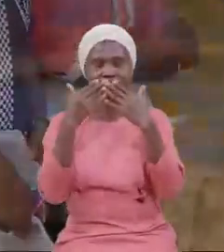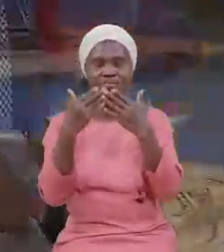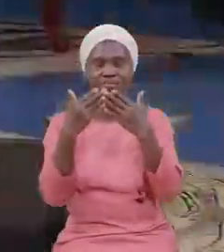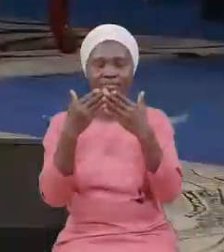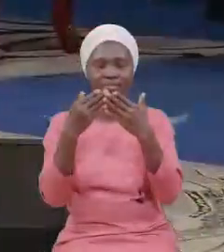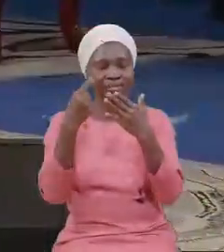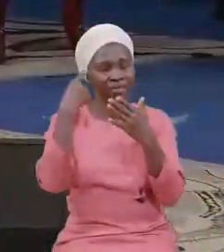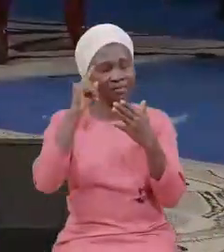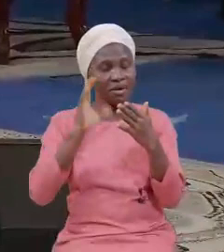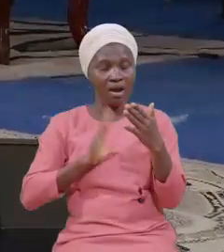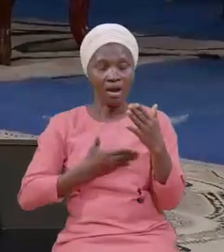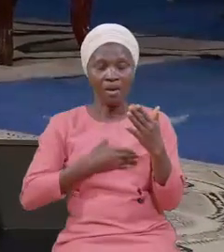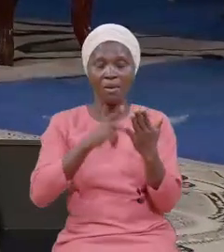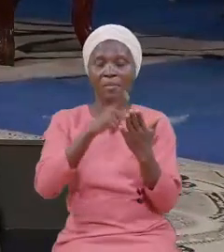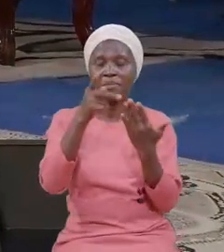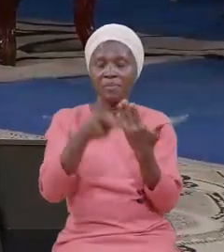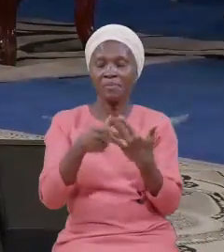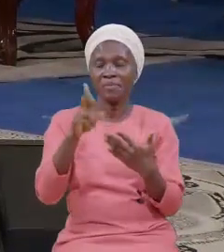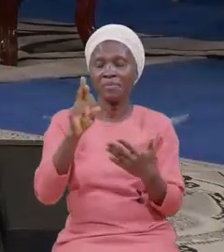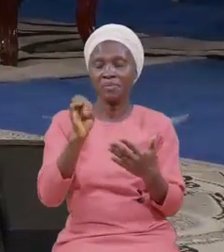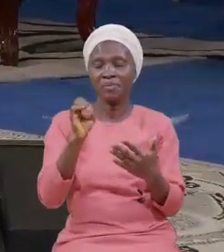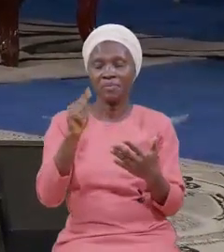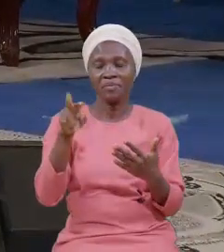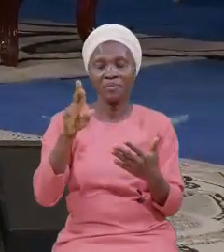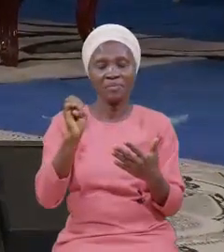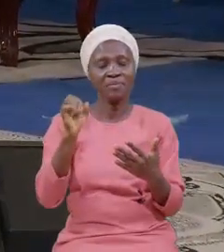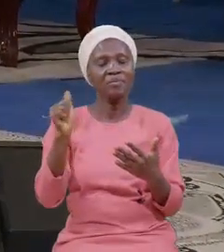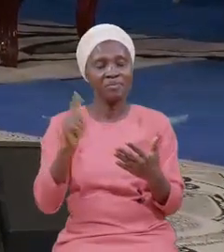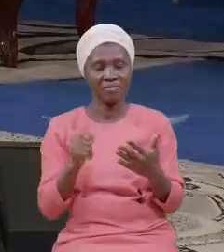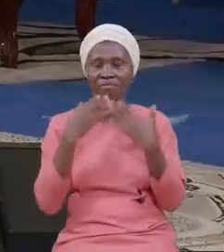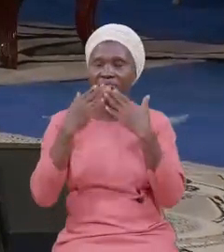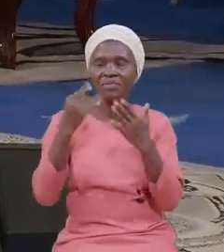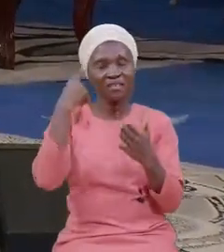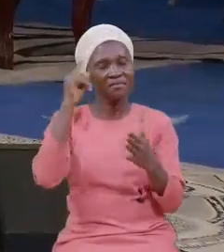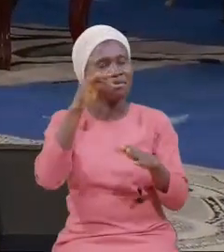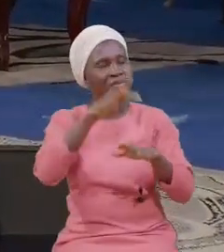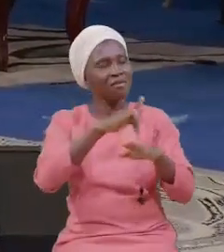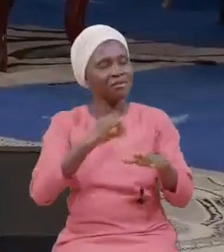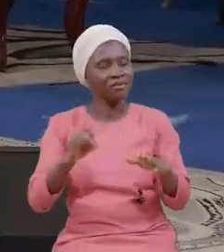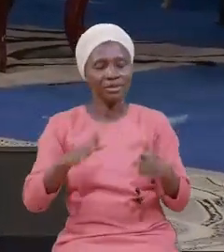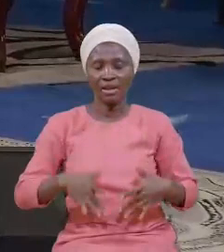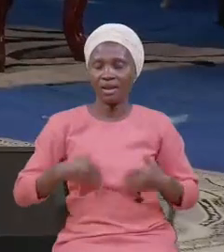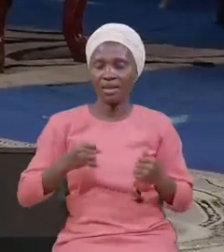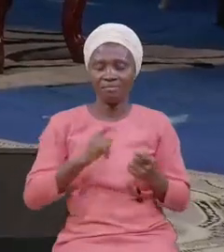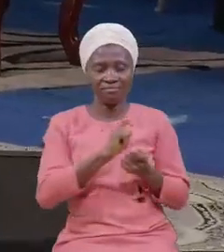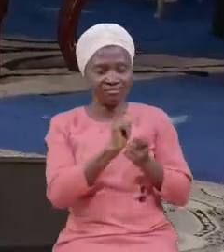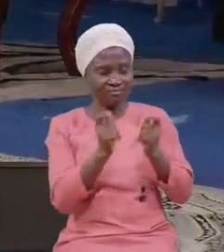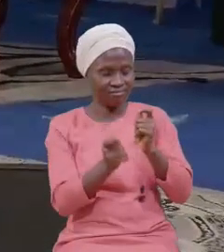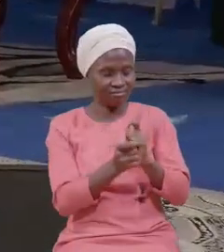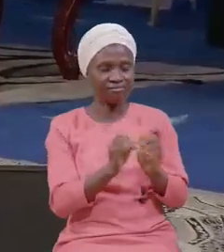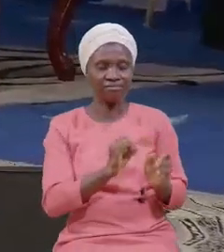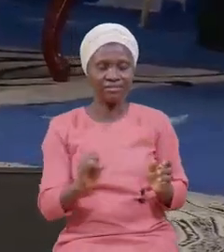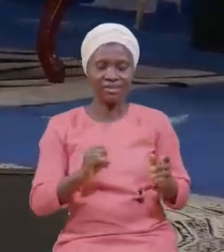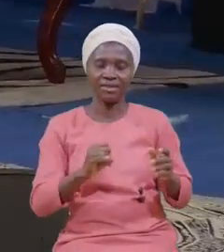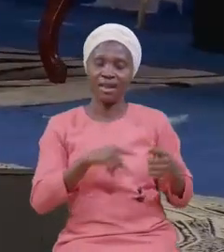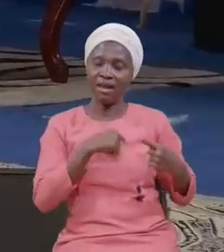retreat. Thank you for touching lives, transforming hearts, doing good in every